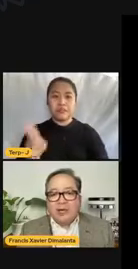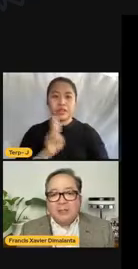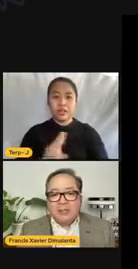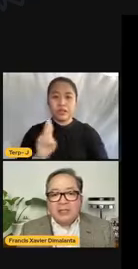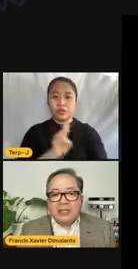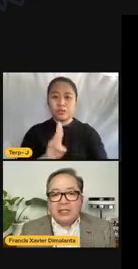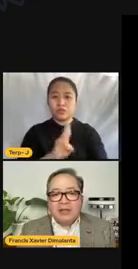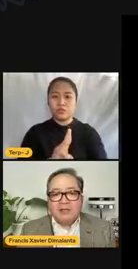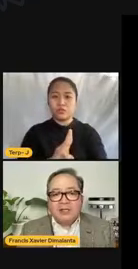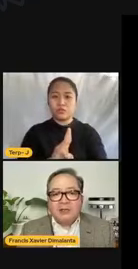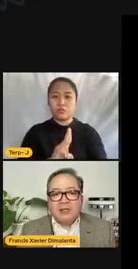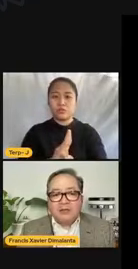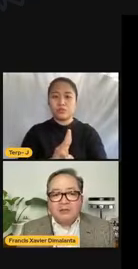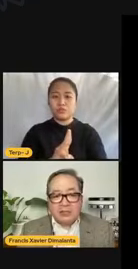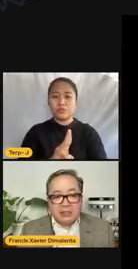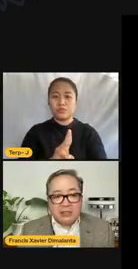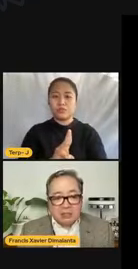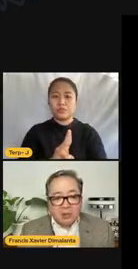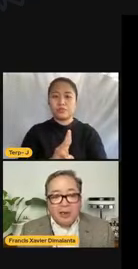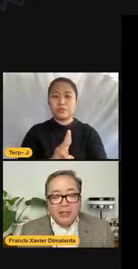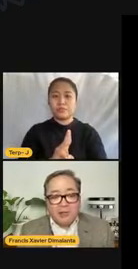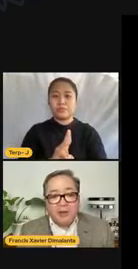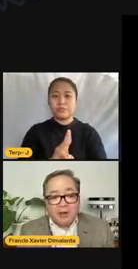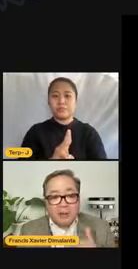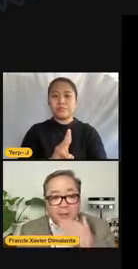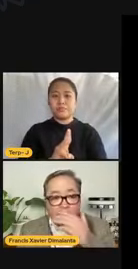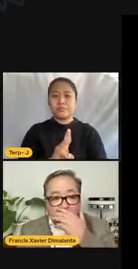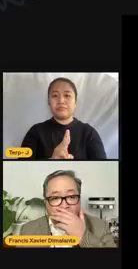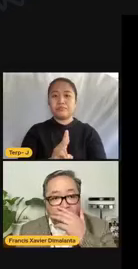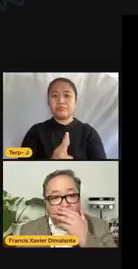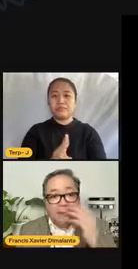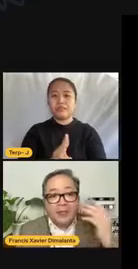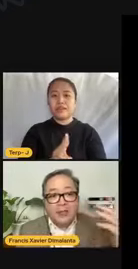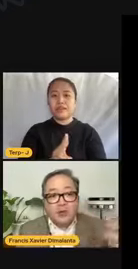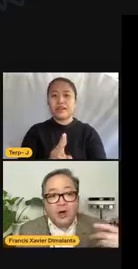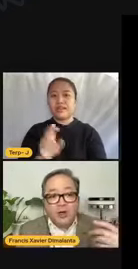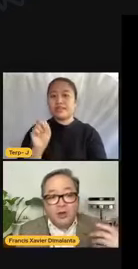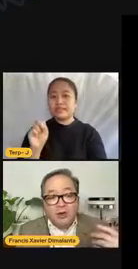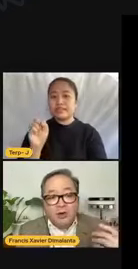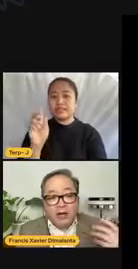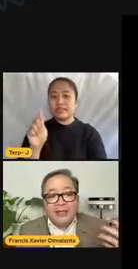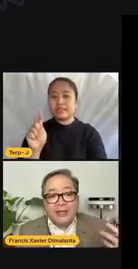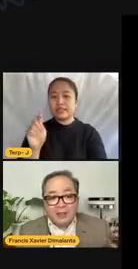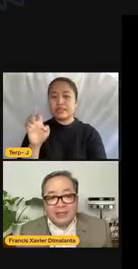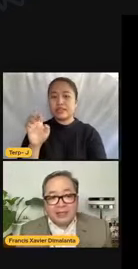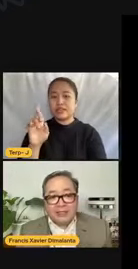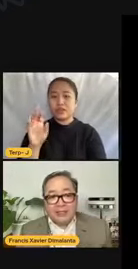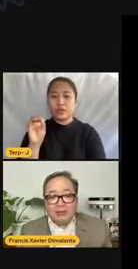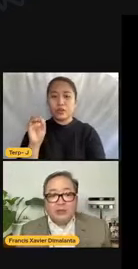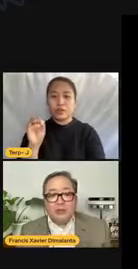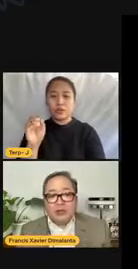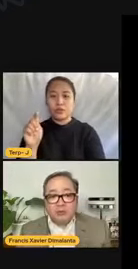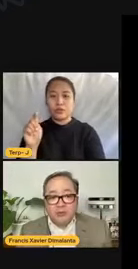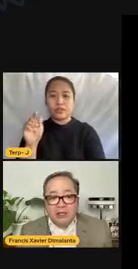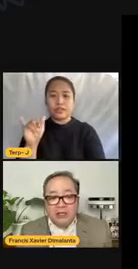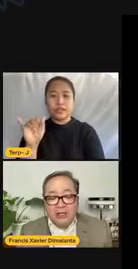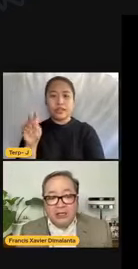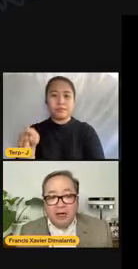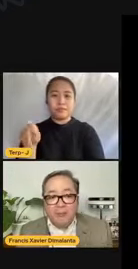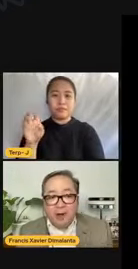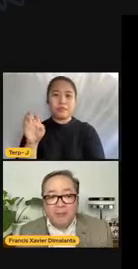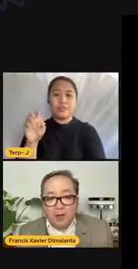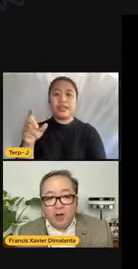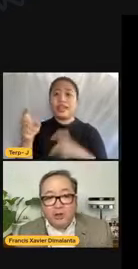60 to 80% have hearing deficits. That's why it's very important for them to undergo a hearing test. And we do that